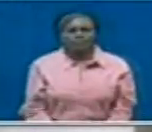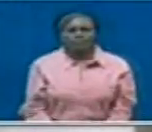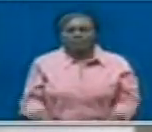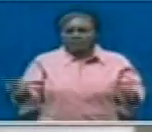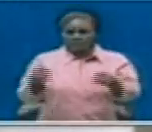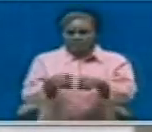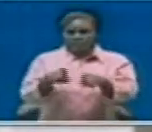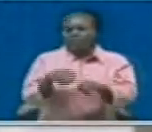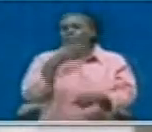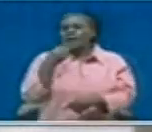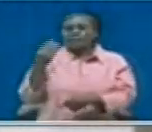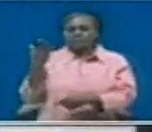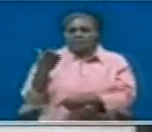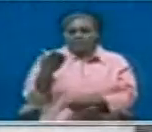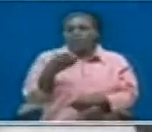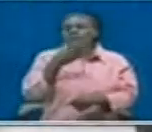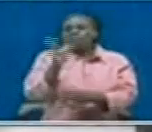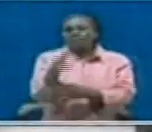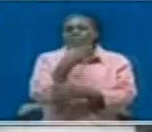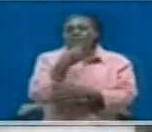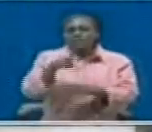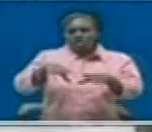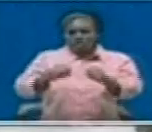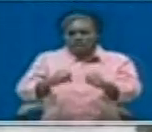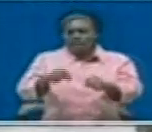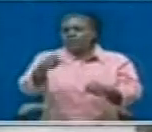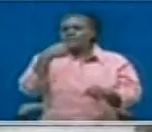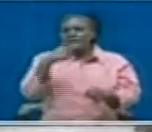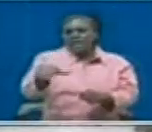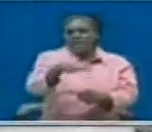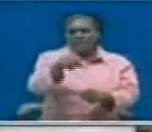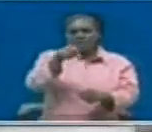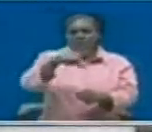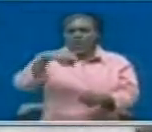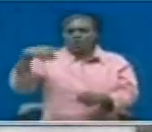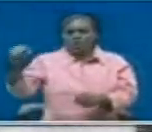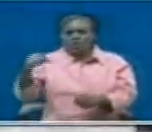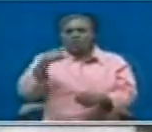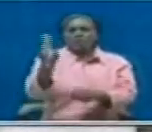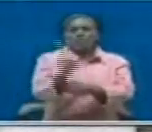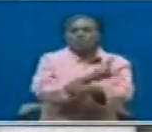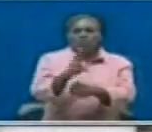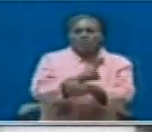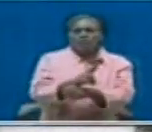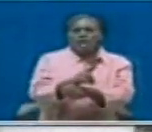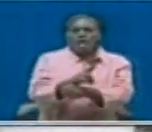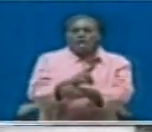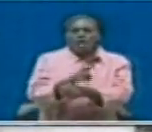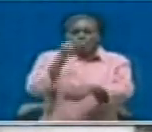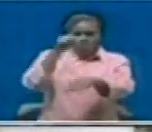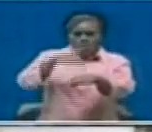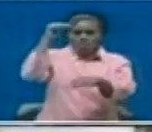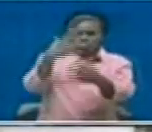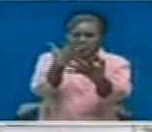According to Emmanuel Rimati, the fisherman chairman, fishermen in the area had gone to an extent of using mosquito nets in their